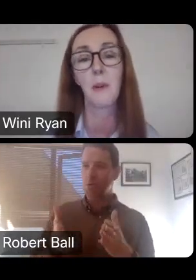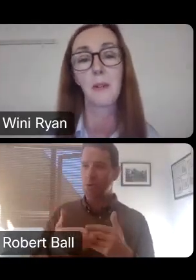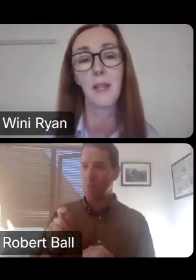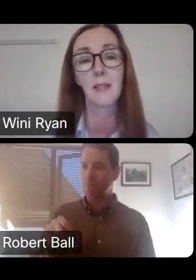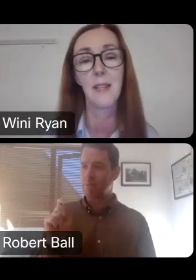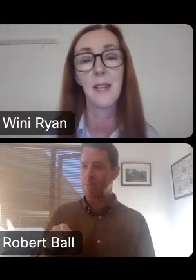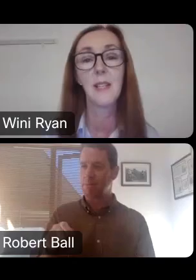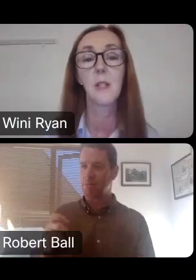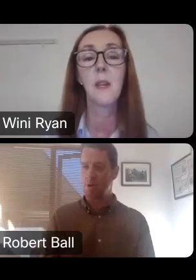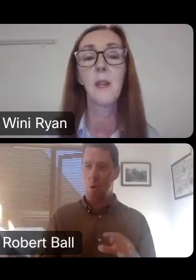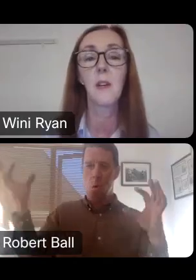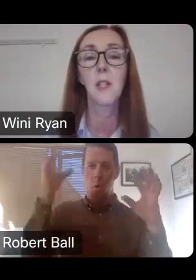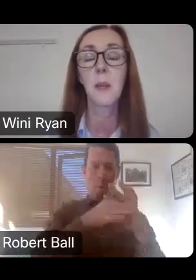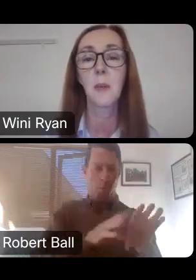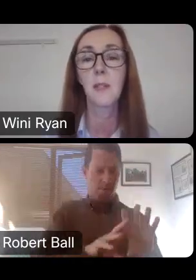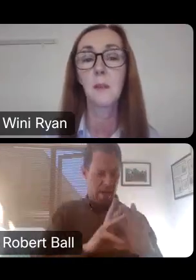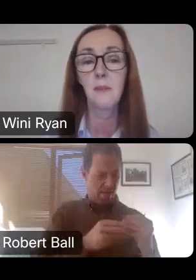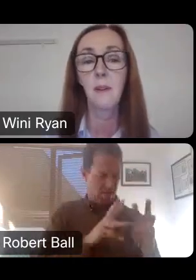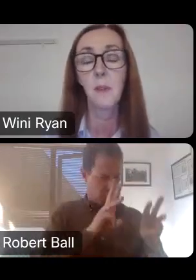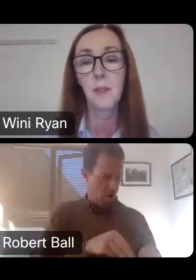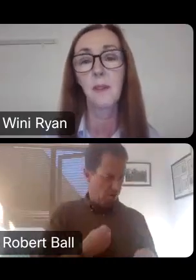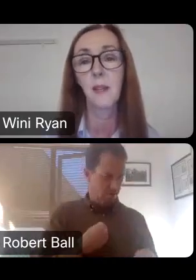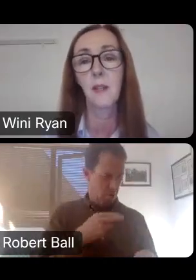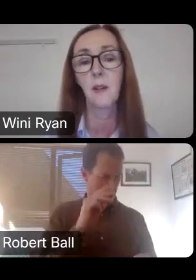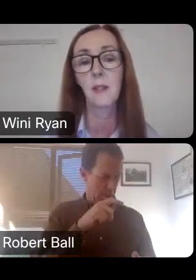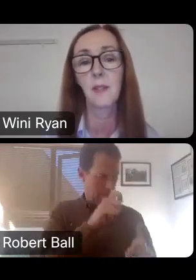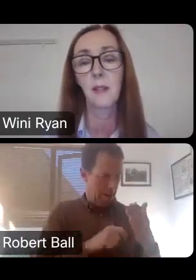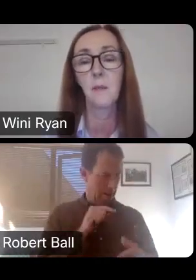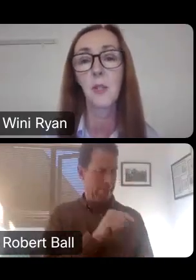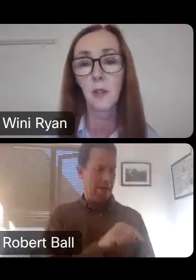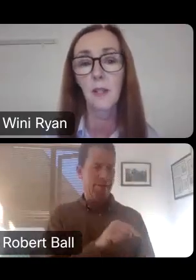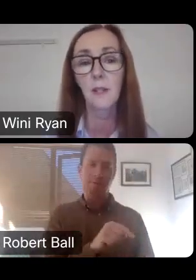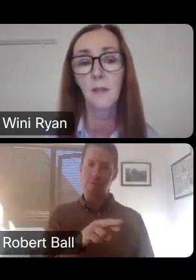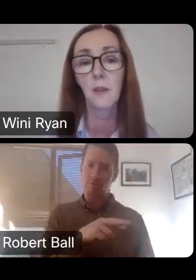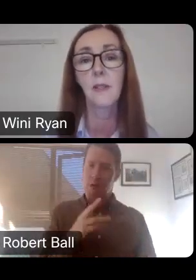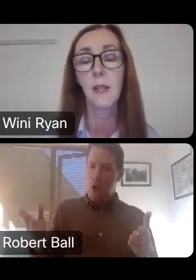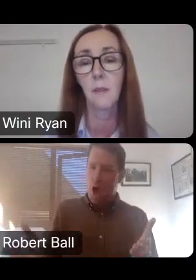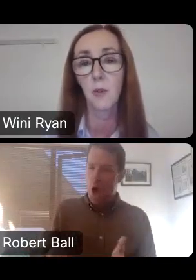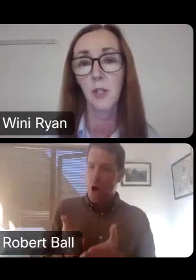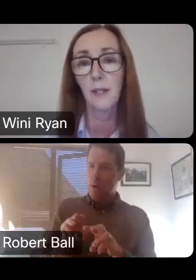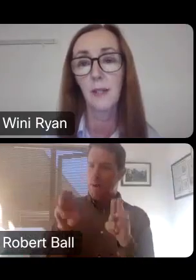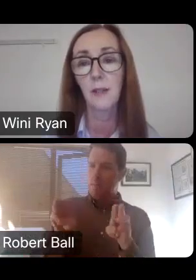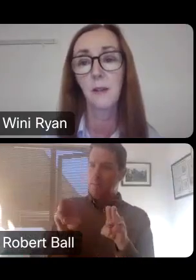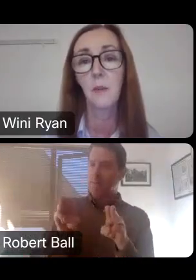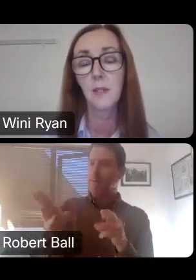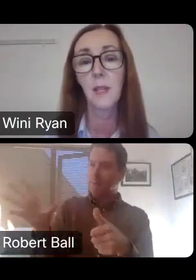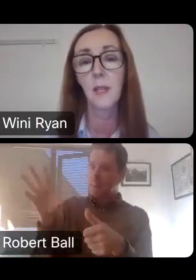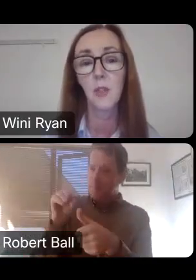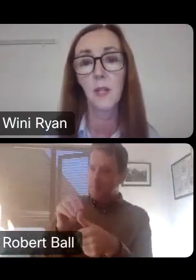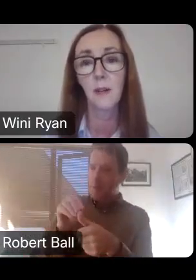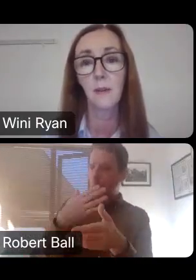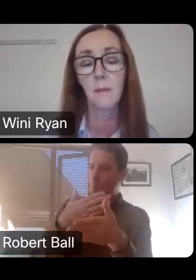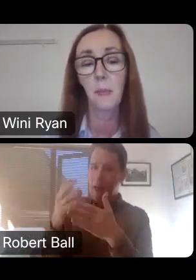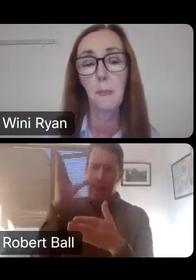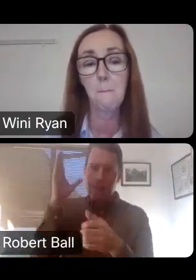all the wrong things. So we encourage people to be very specific in your listening. What you're listening for is emotion. What's the